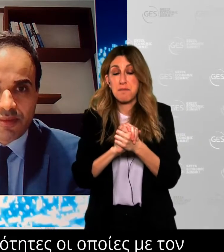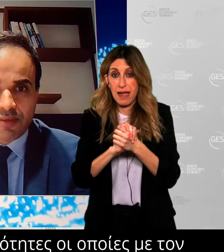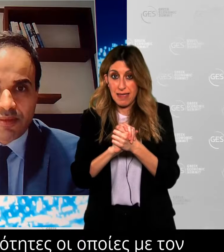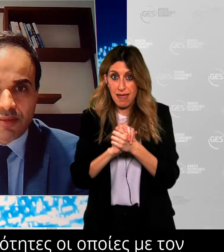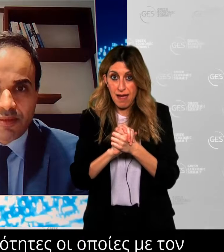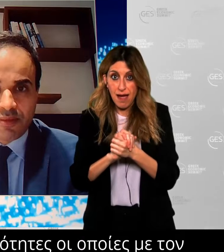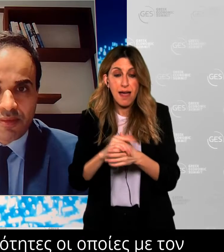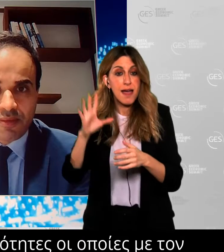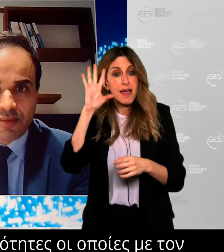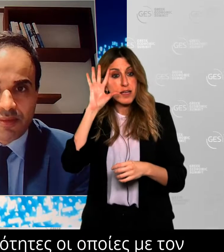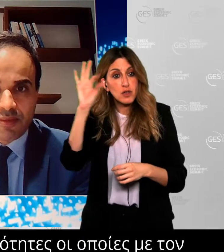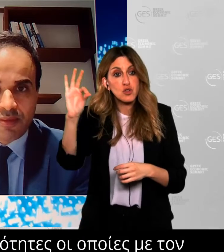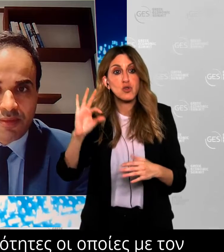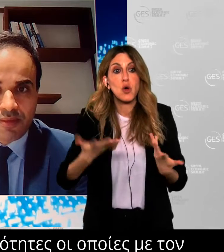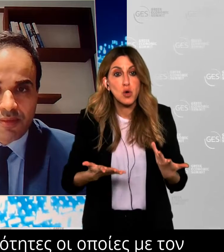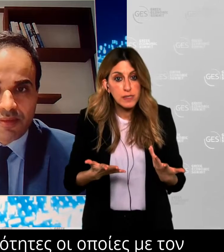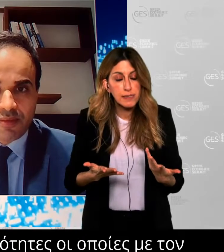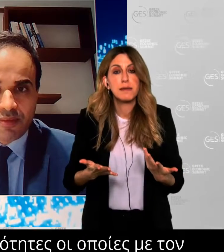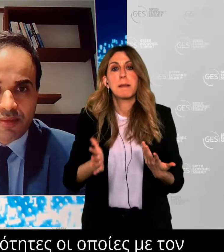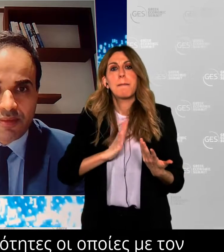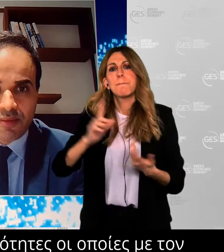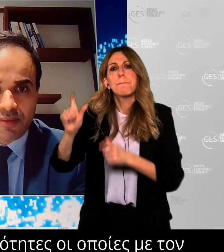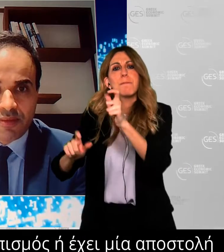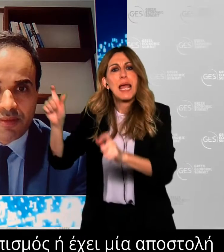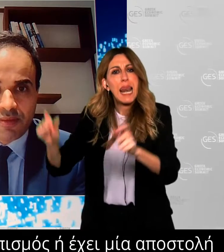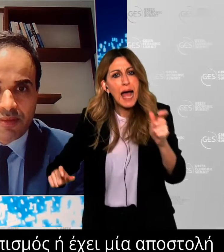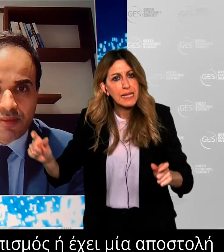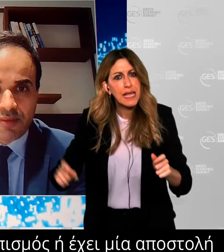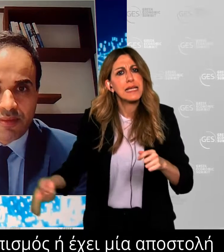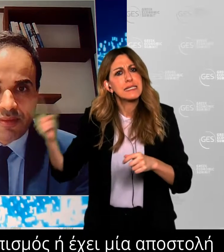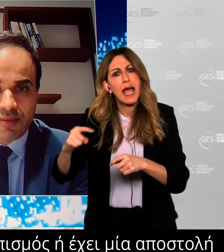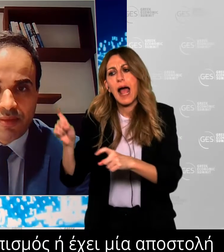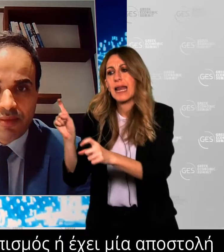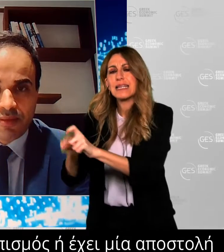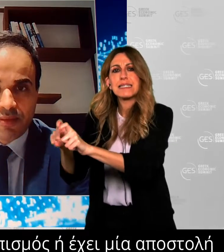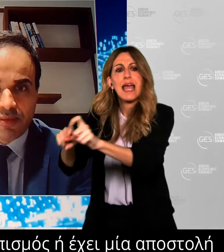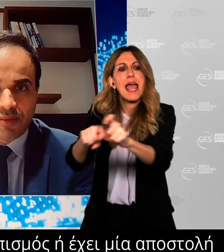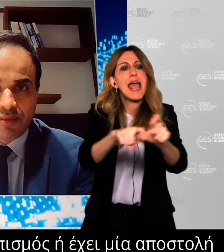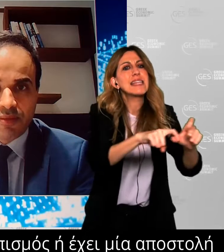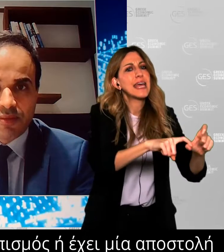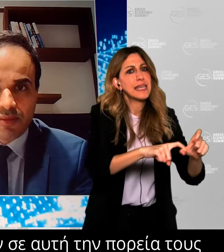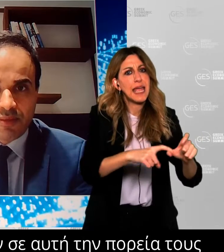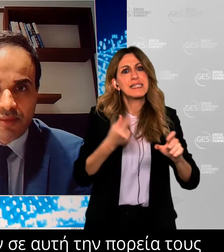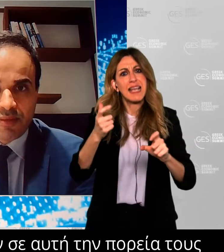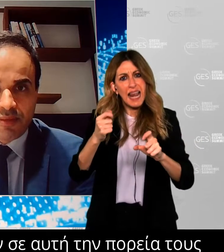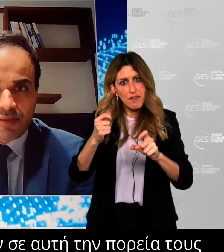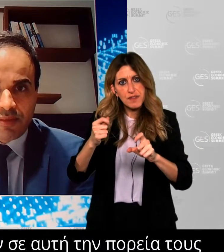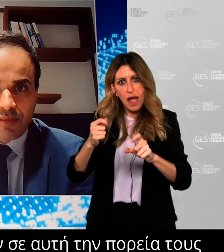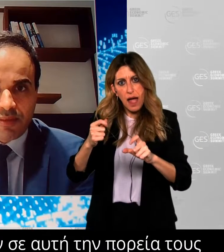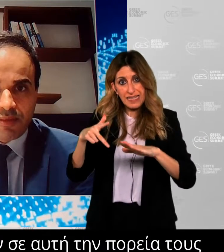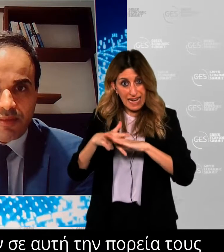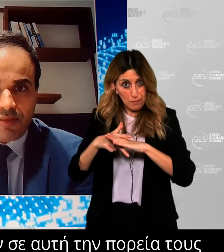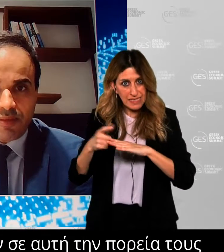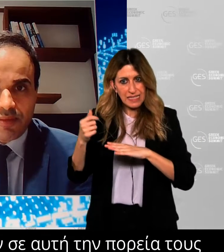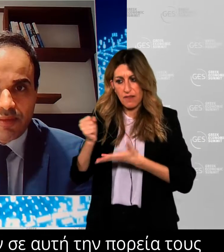a science-based trajectory down to net zero by 2050. So, and to set interim targets as well there. In October, Standard Chartered